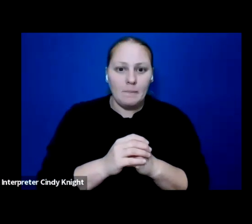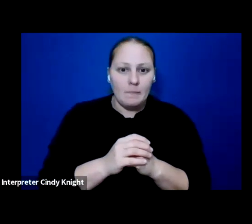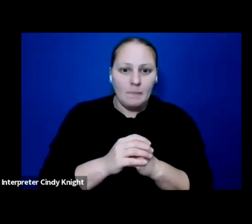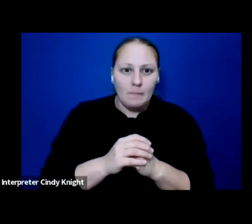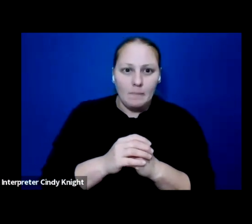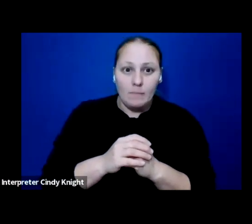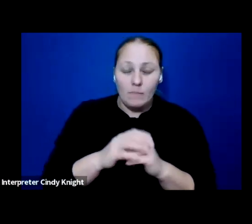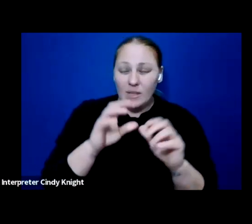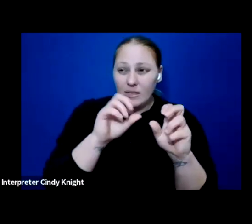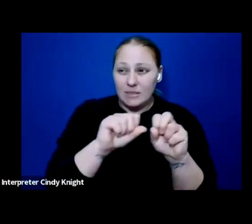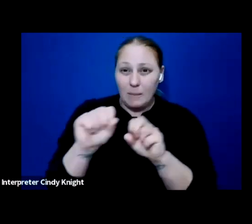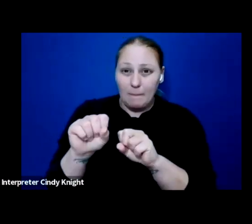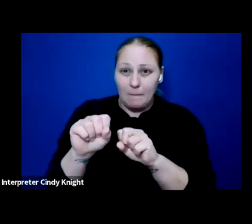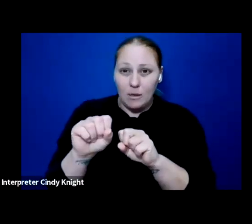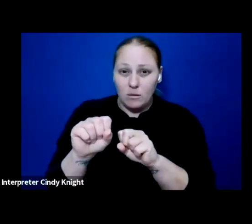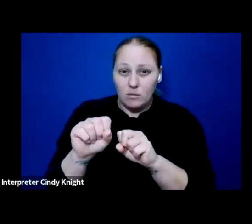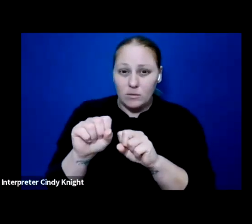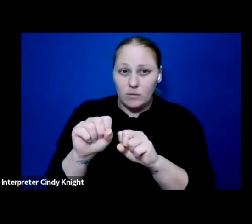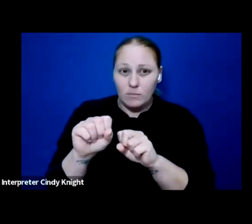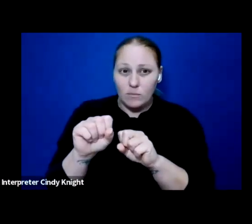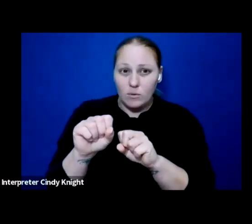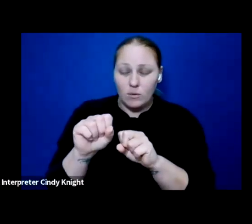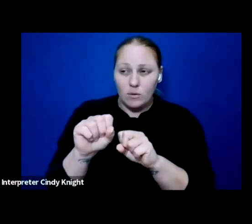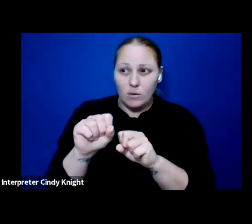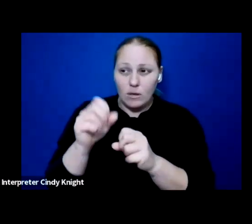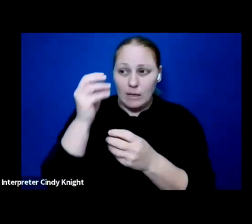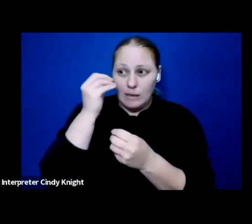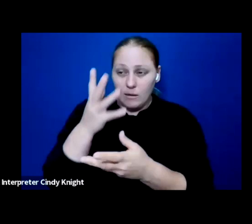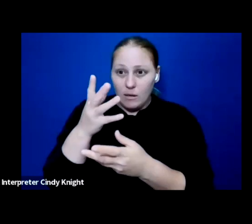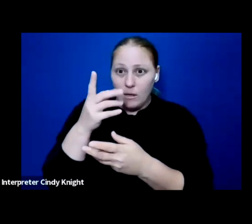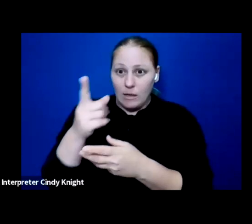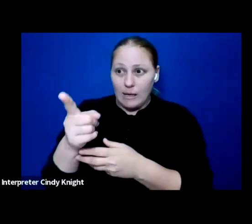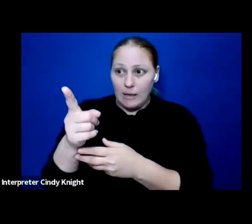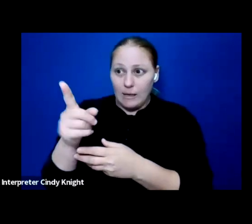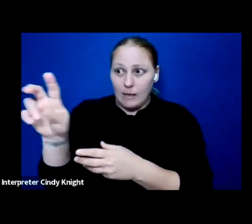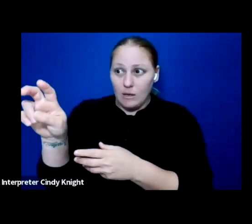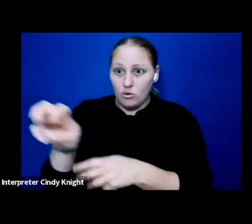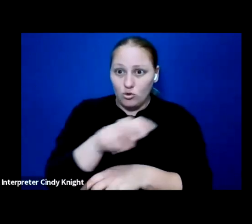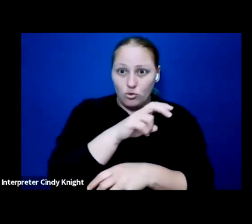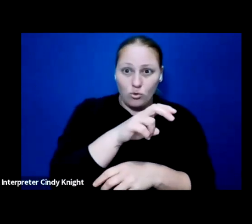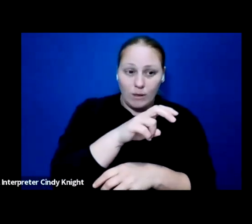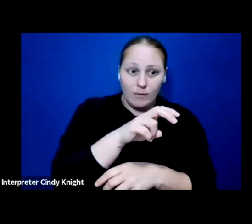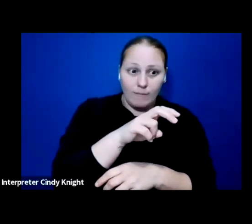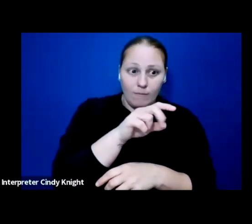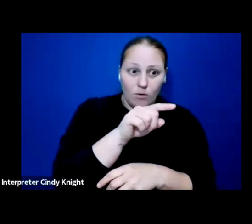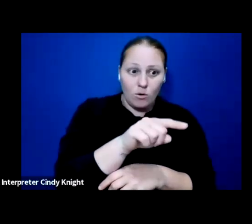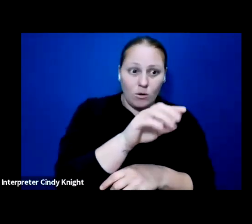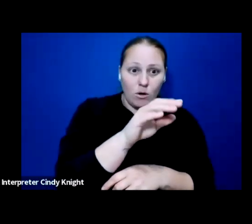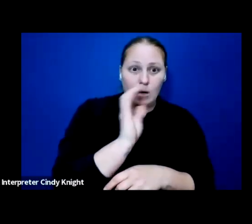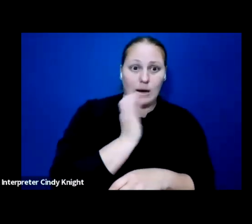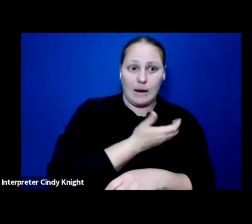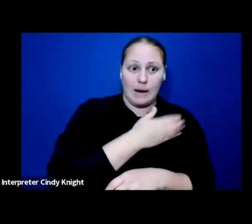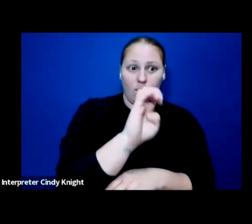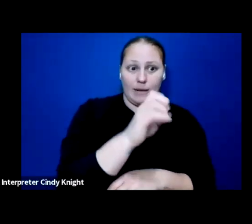the information from this crisis form in the UP to our own EHR